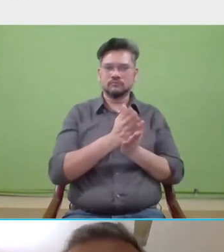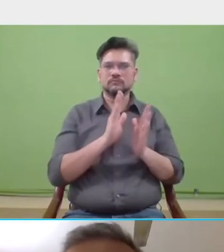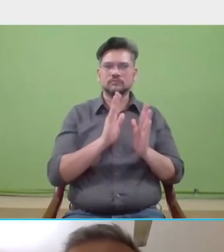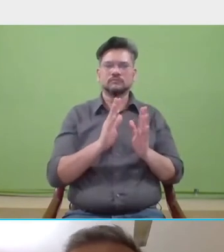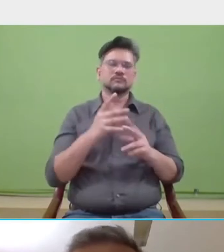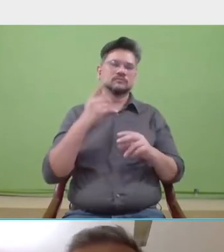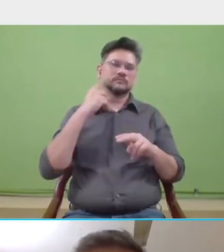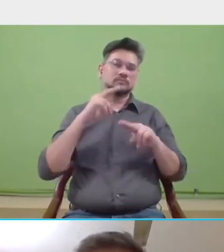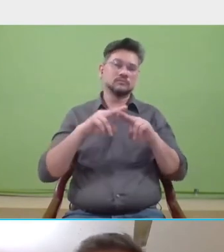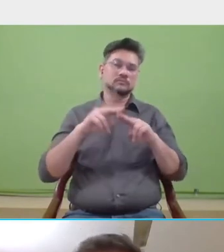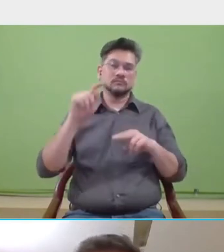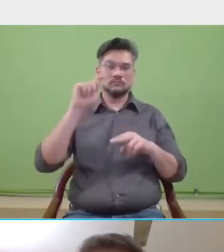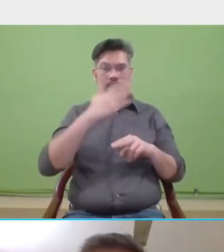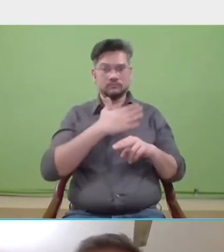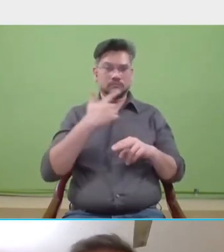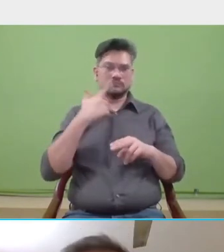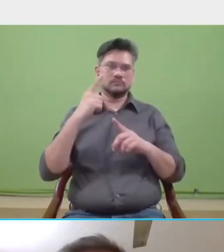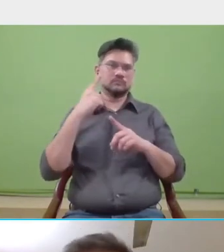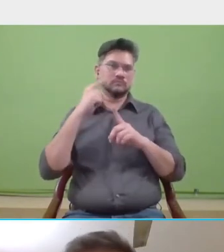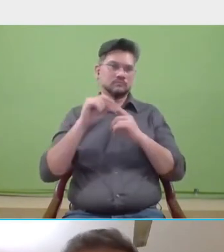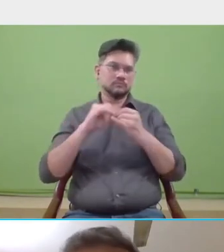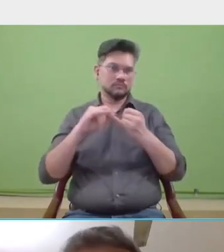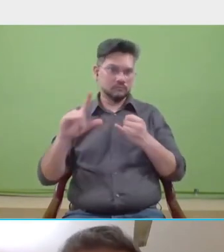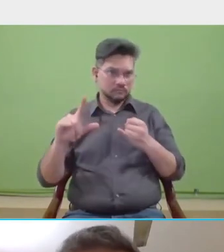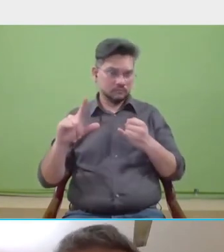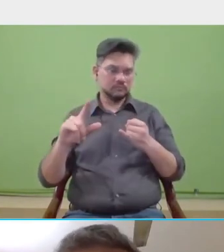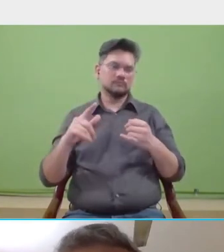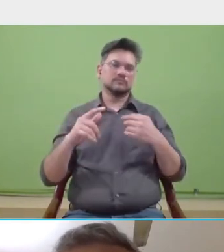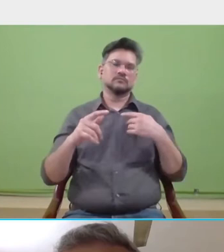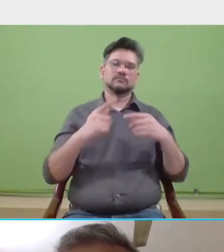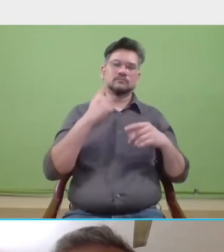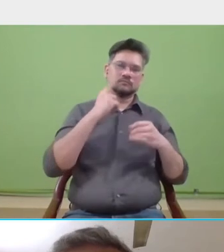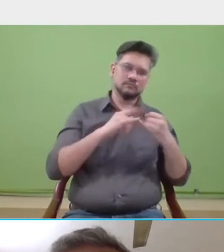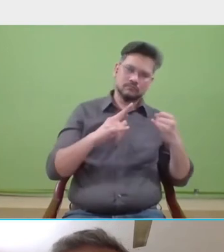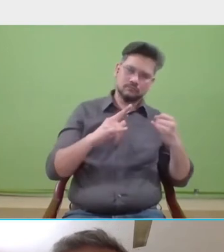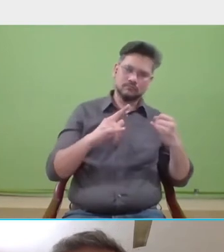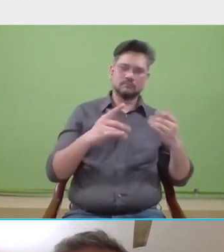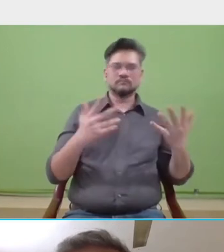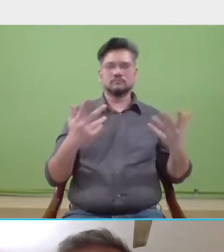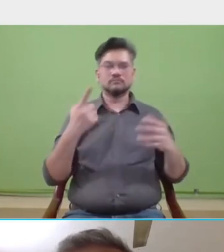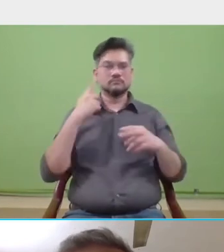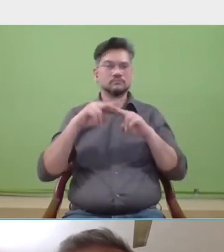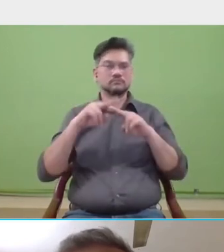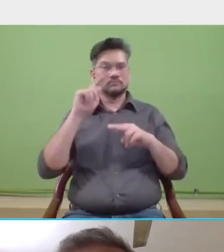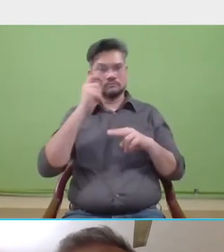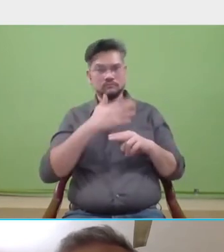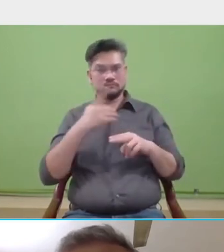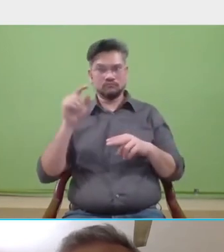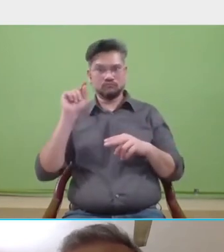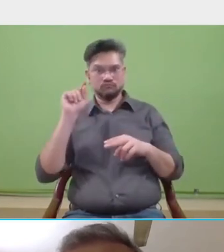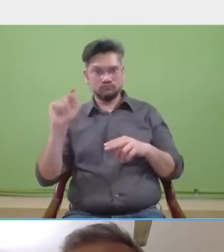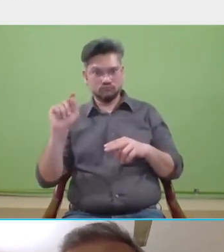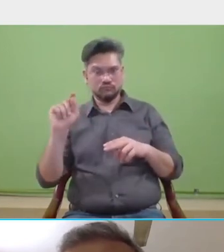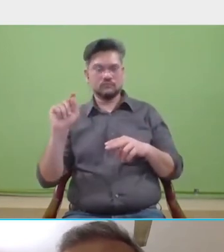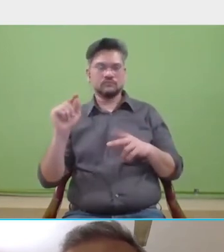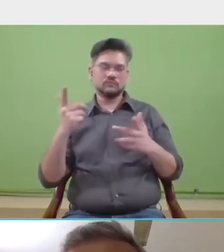and it's the same thing and when wilrike makes the point that is a linguistic point that language sign language